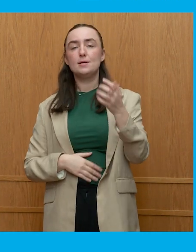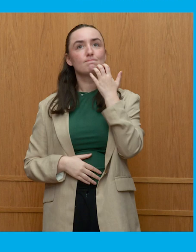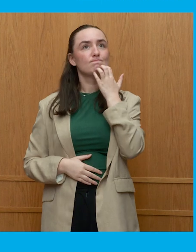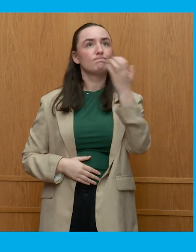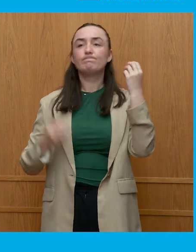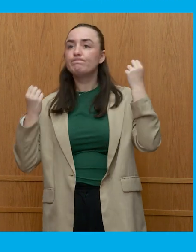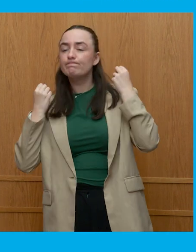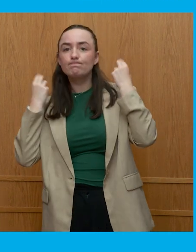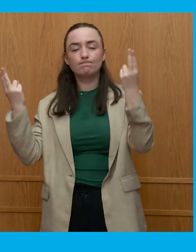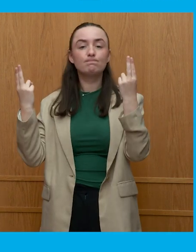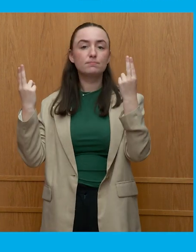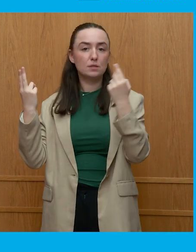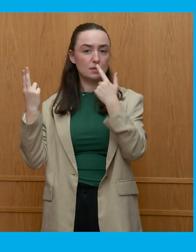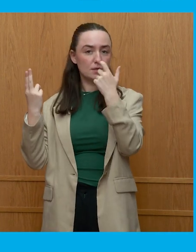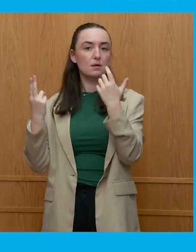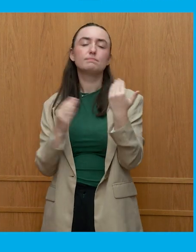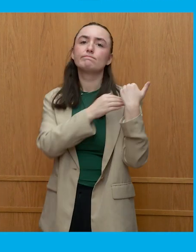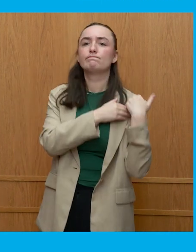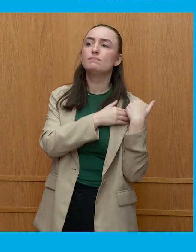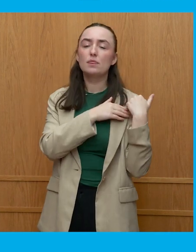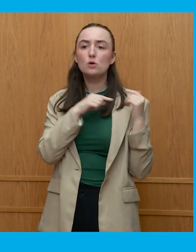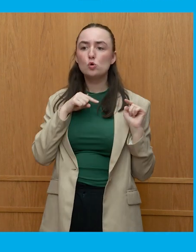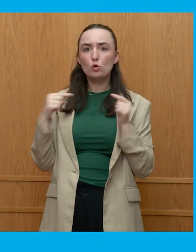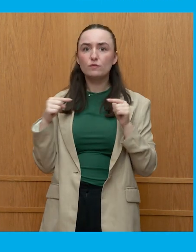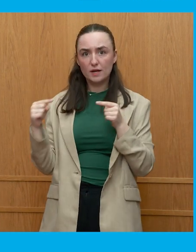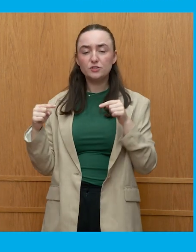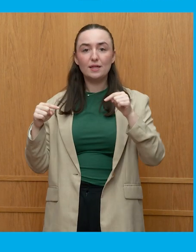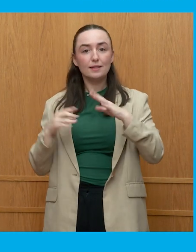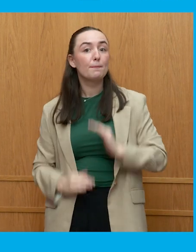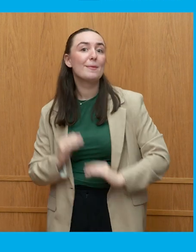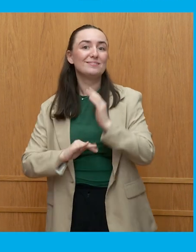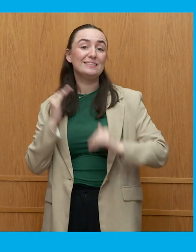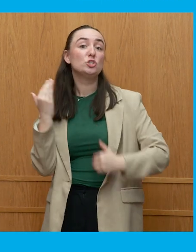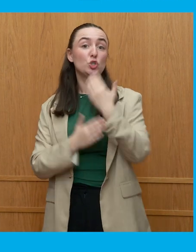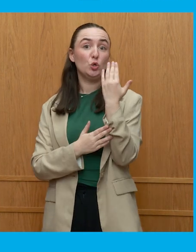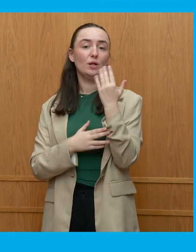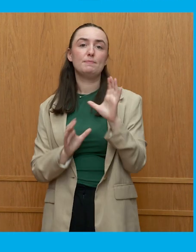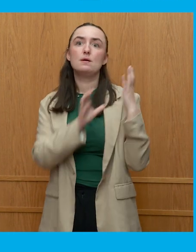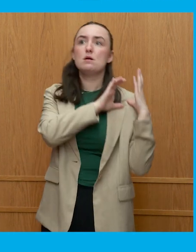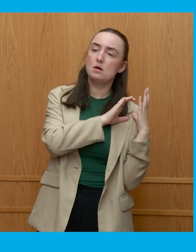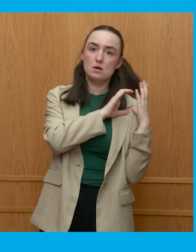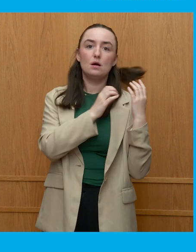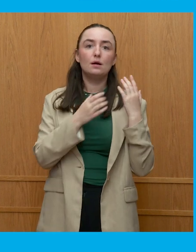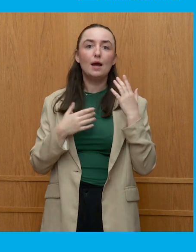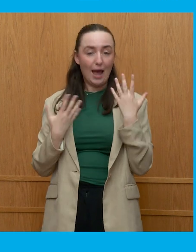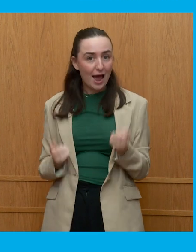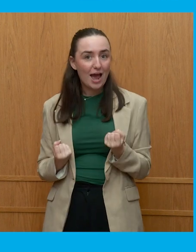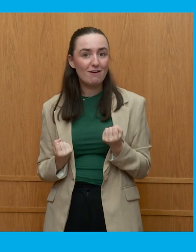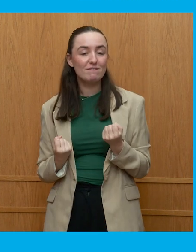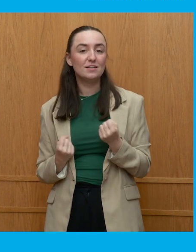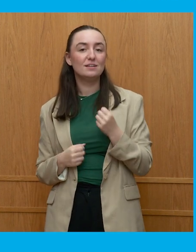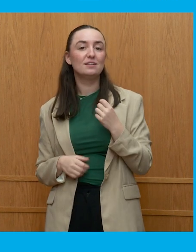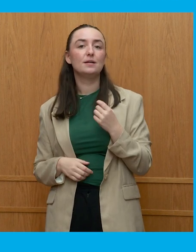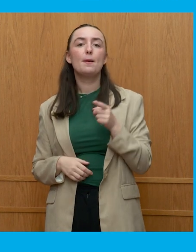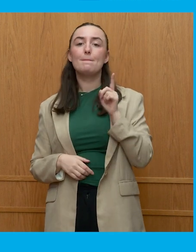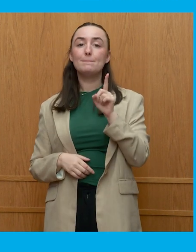to take on the controversy of building a new building. Now, there was a heap of that, as we were reflecting earlier on, but it needed